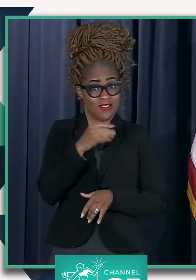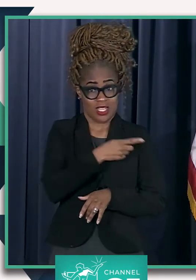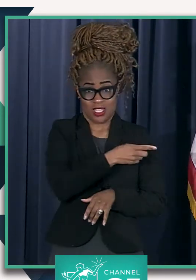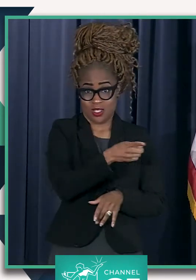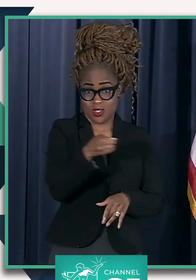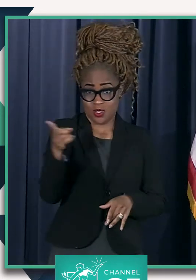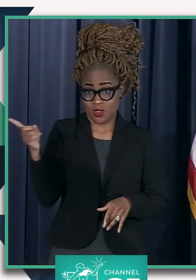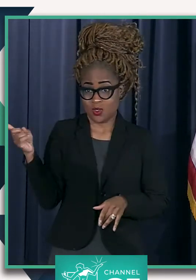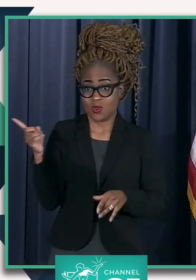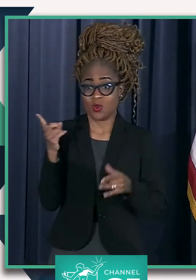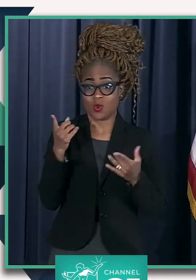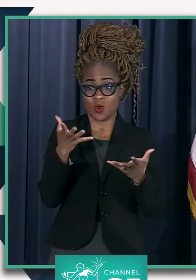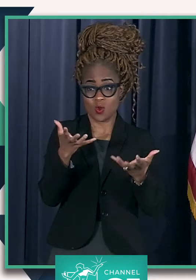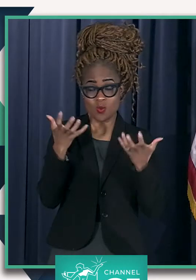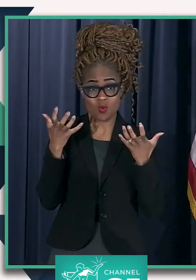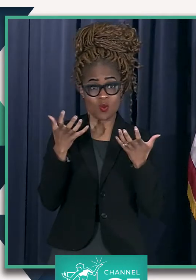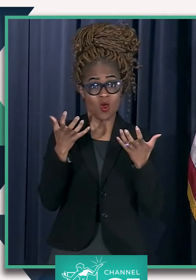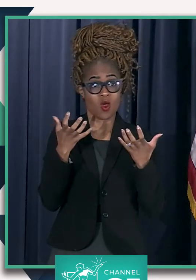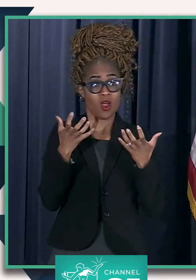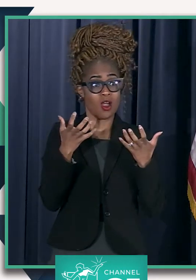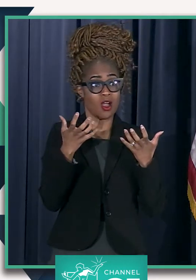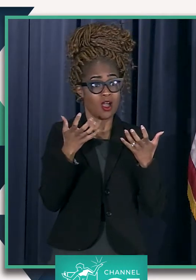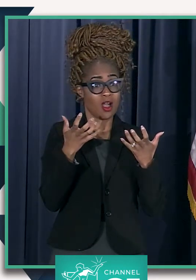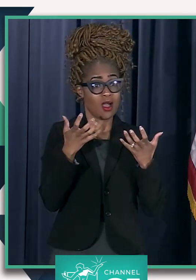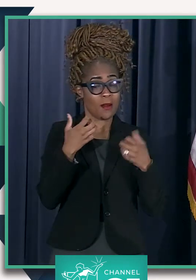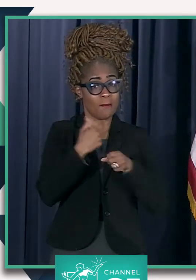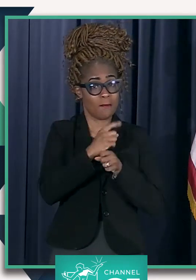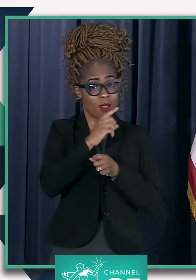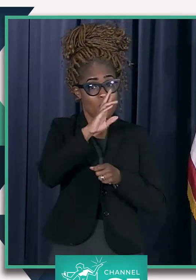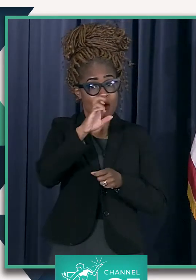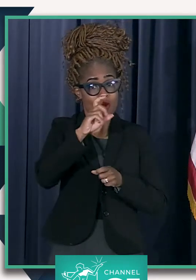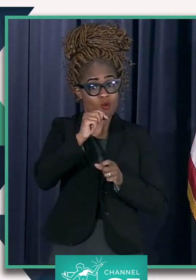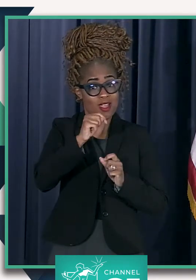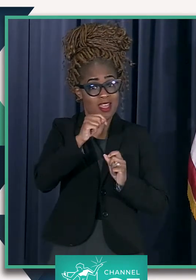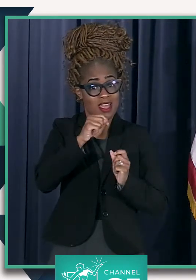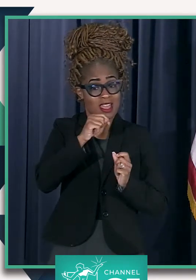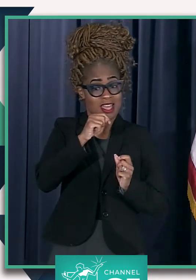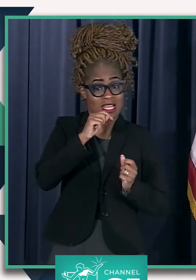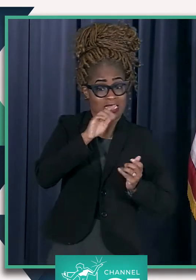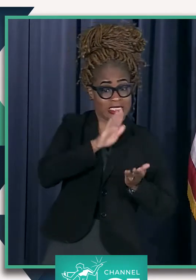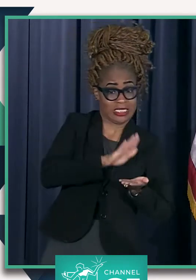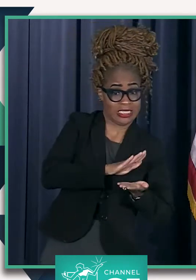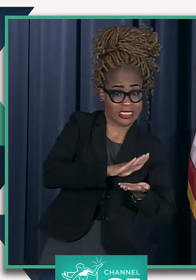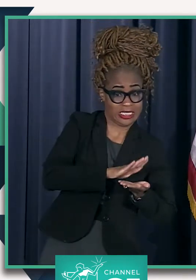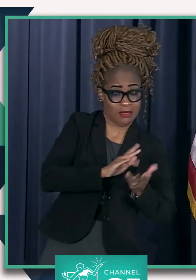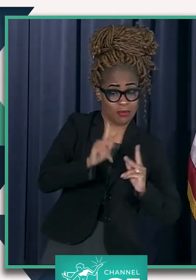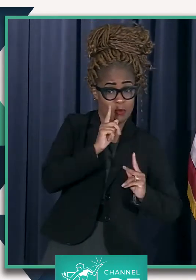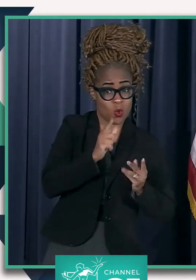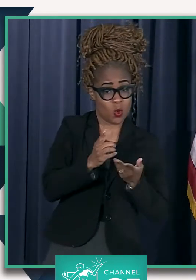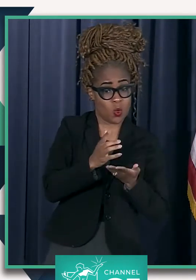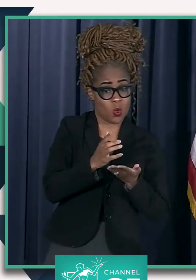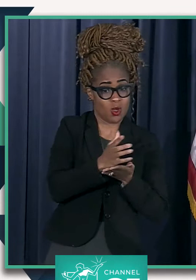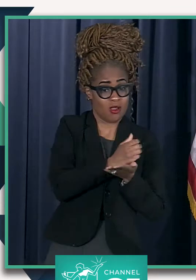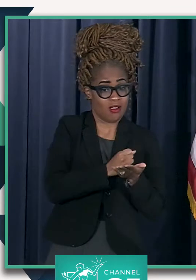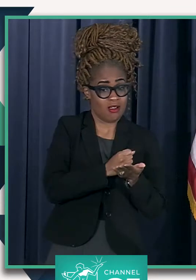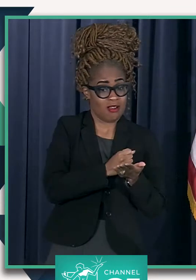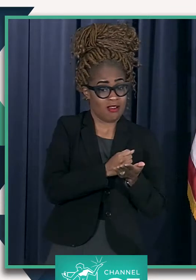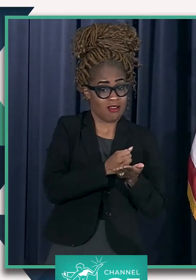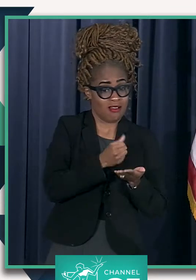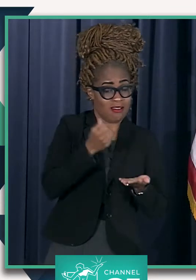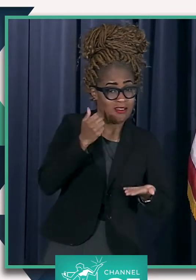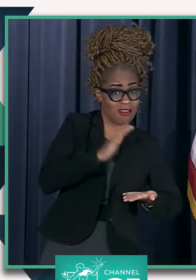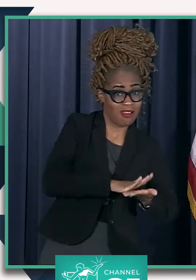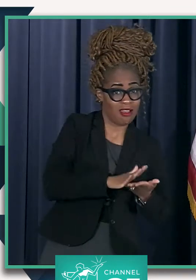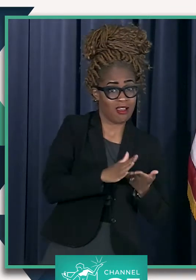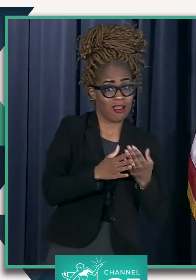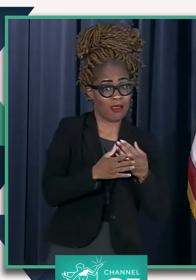you want to hold rent low enough that people of low income can afford it, but your housing